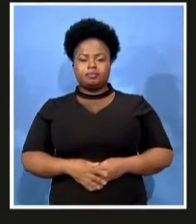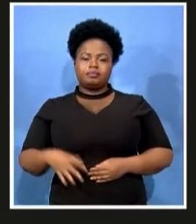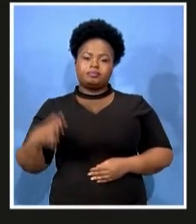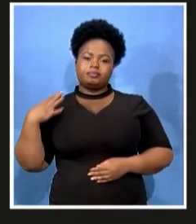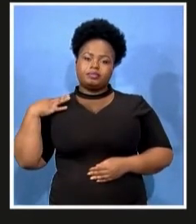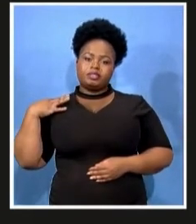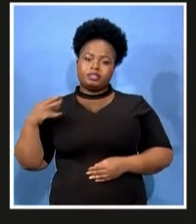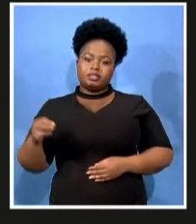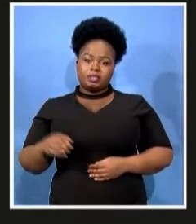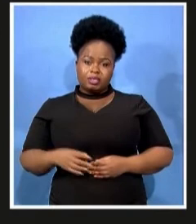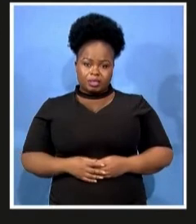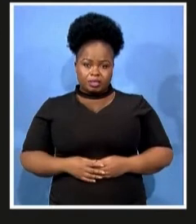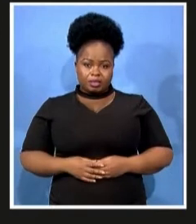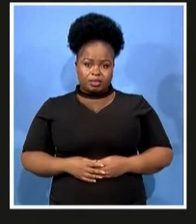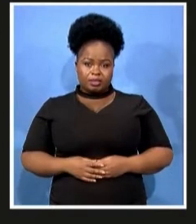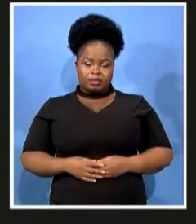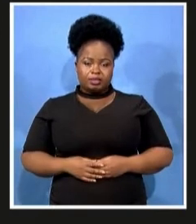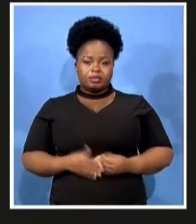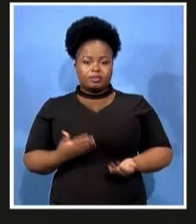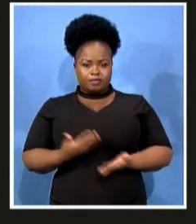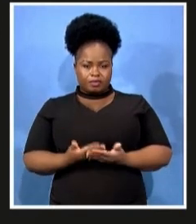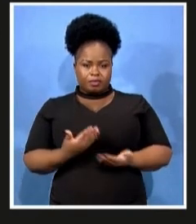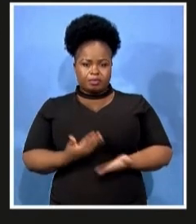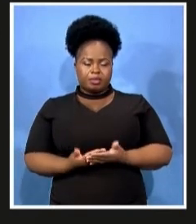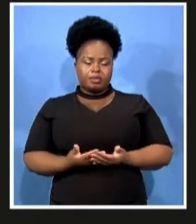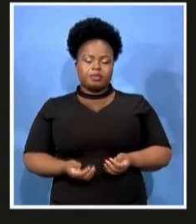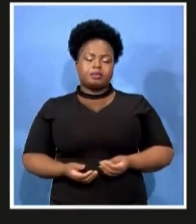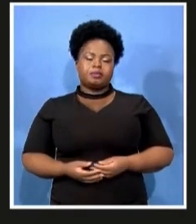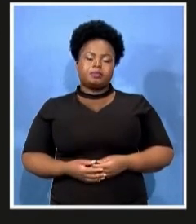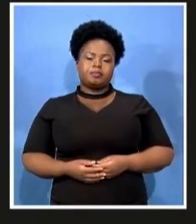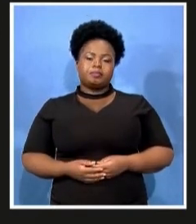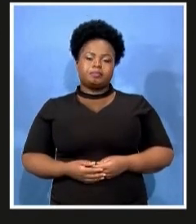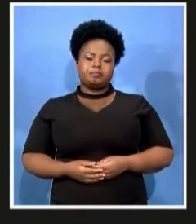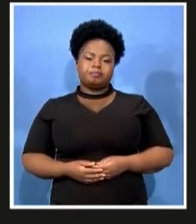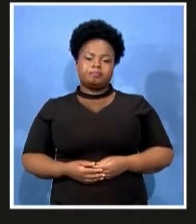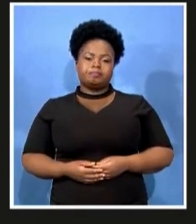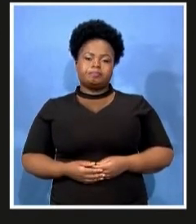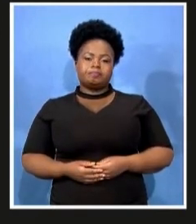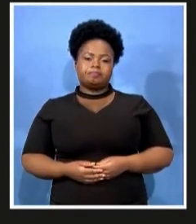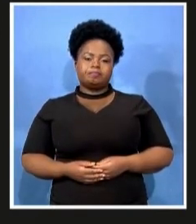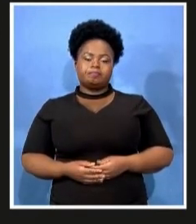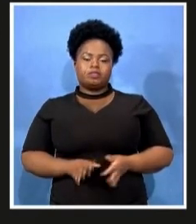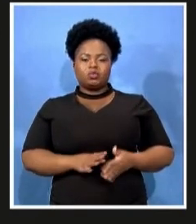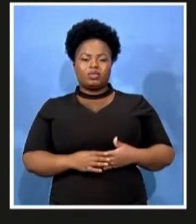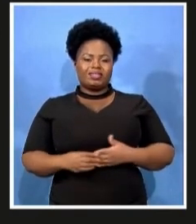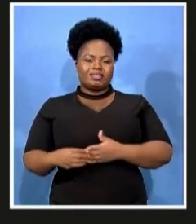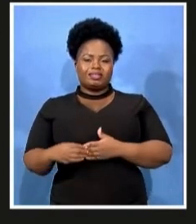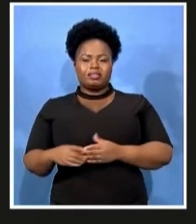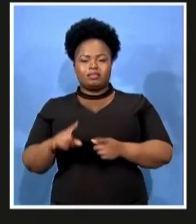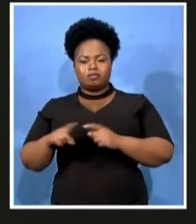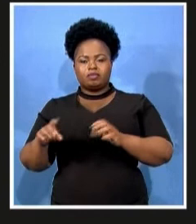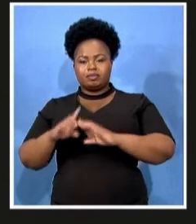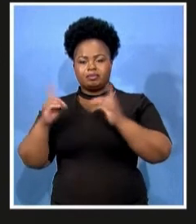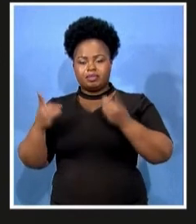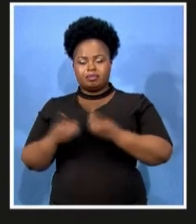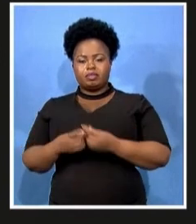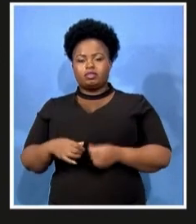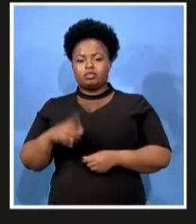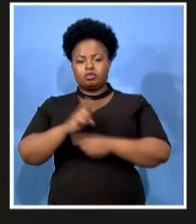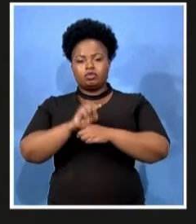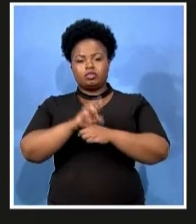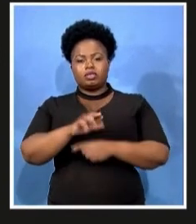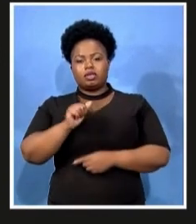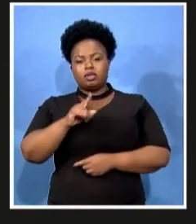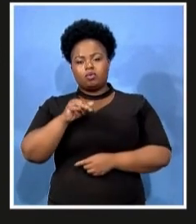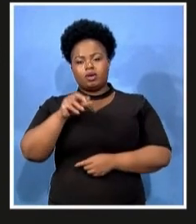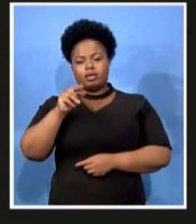available, leading the delegation from the department. Dr. Anban Pillay, I've been advised